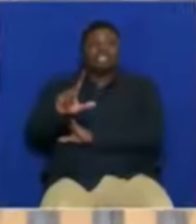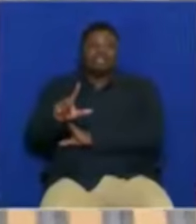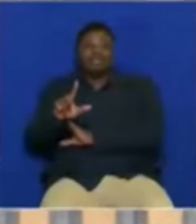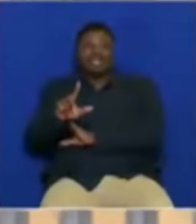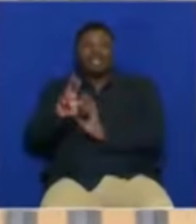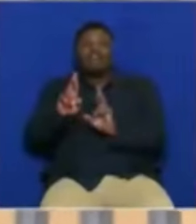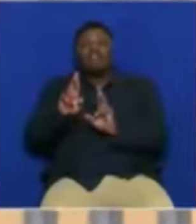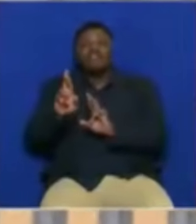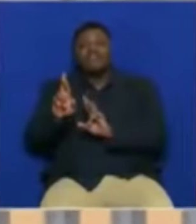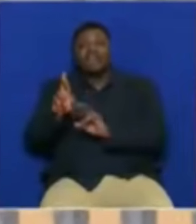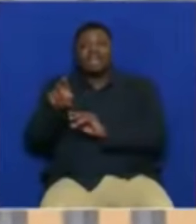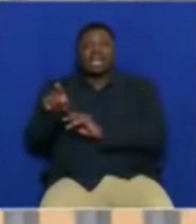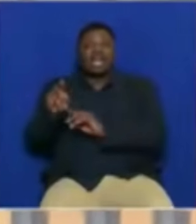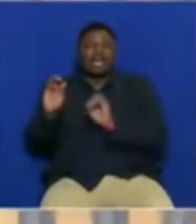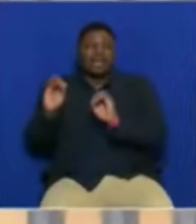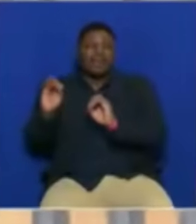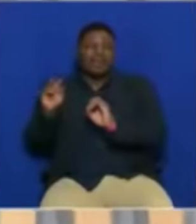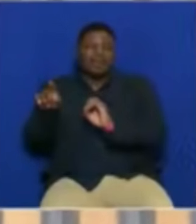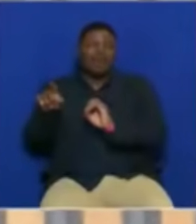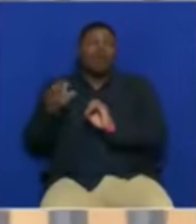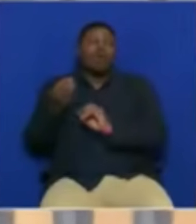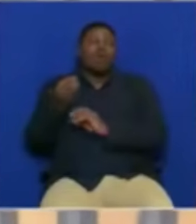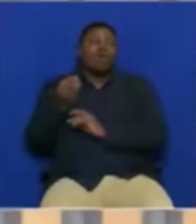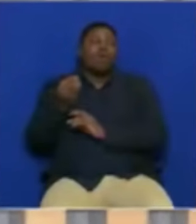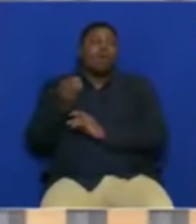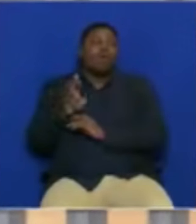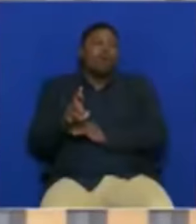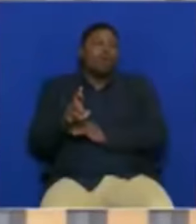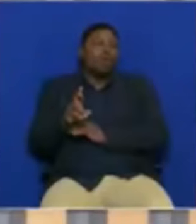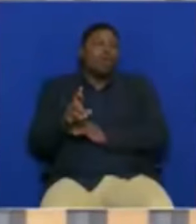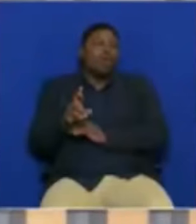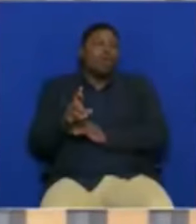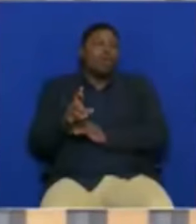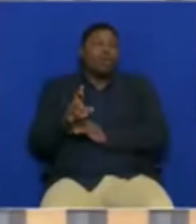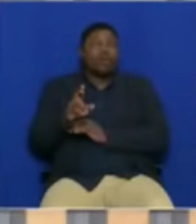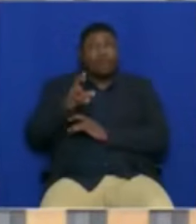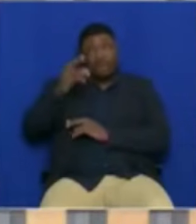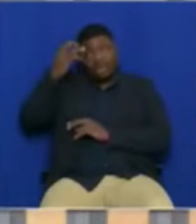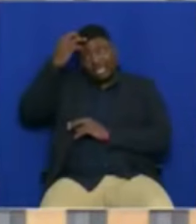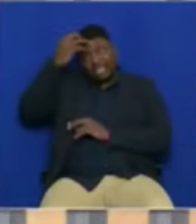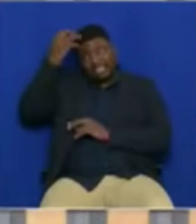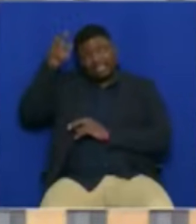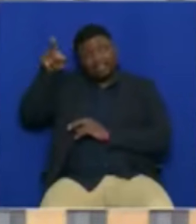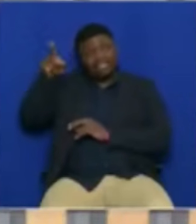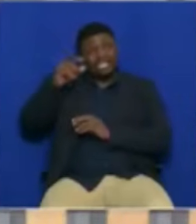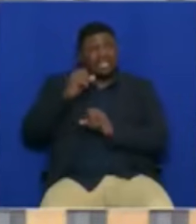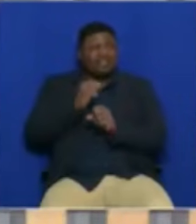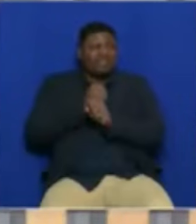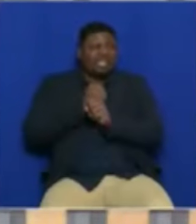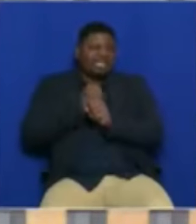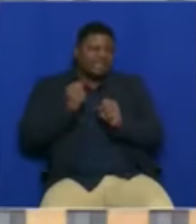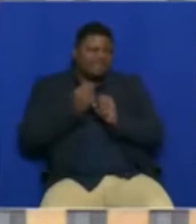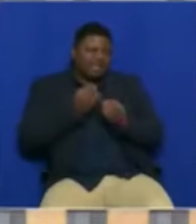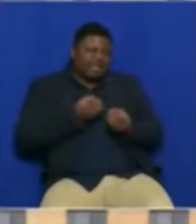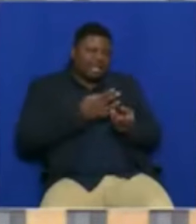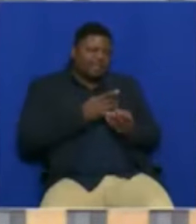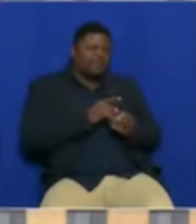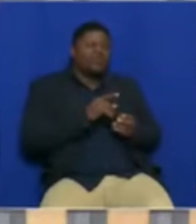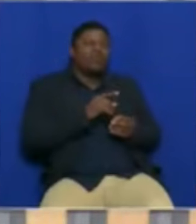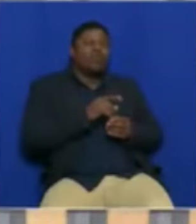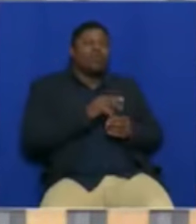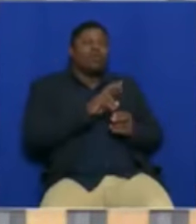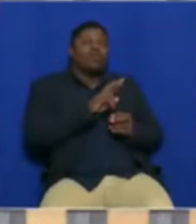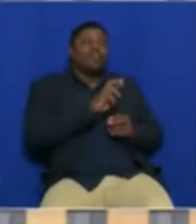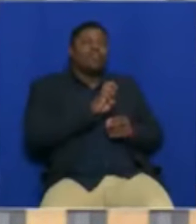that the chiefs never ever give that referral to investigators? Commissioners, I've never